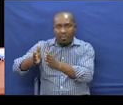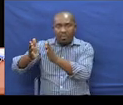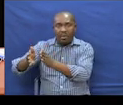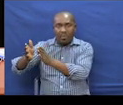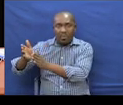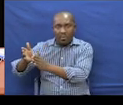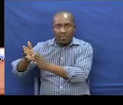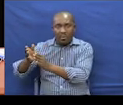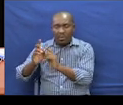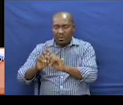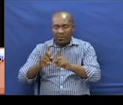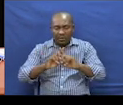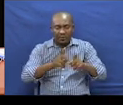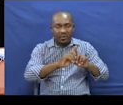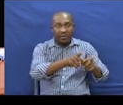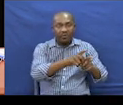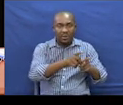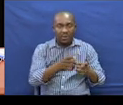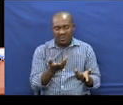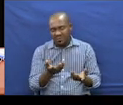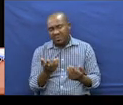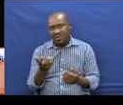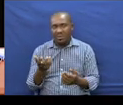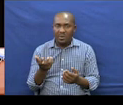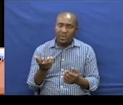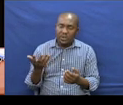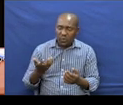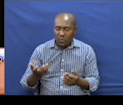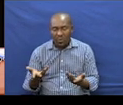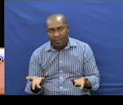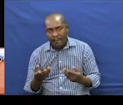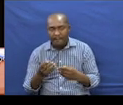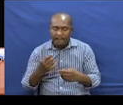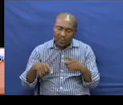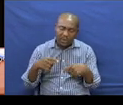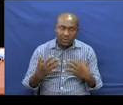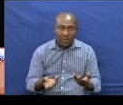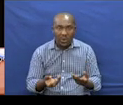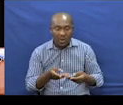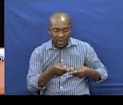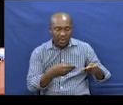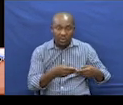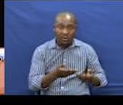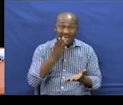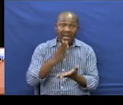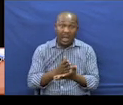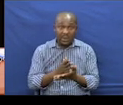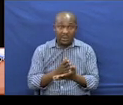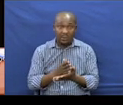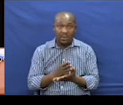of different categories. It can be political, social, and economic rights. So in a democratic state, it is believed